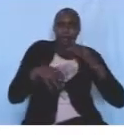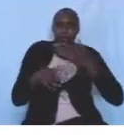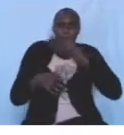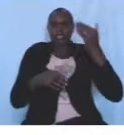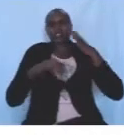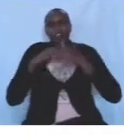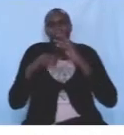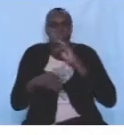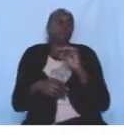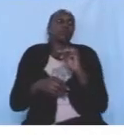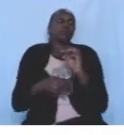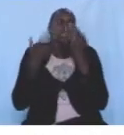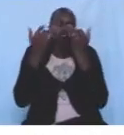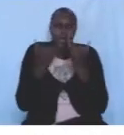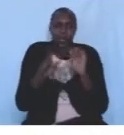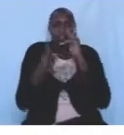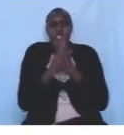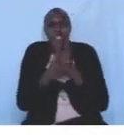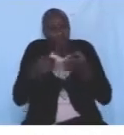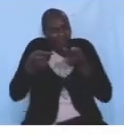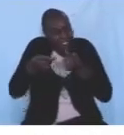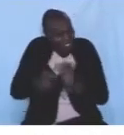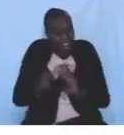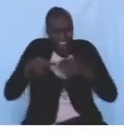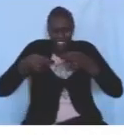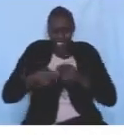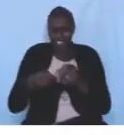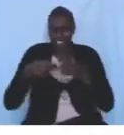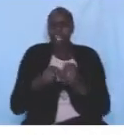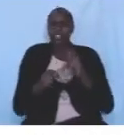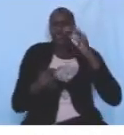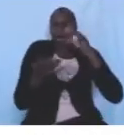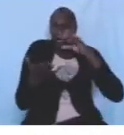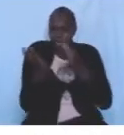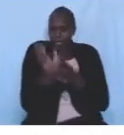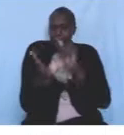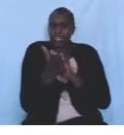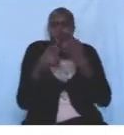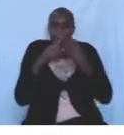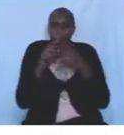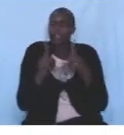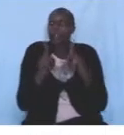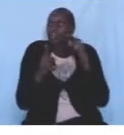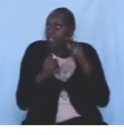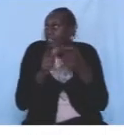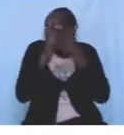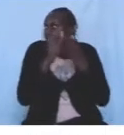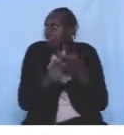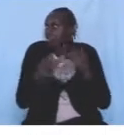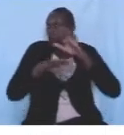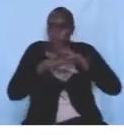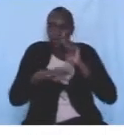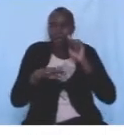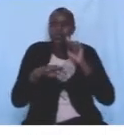gifts than them. So they keep on striving to earn them. But these gifts are, as they are called